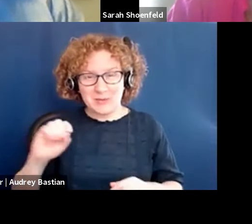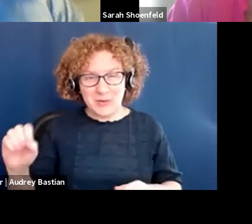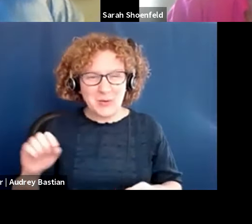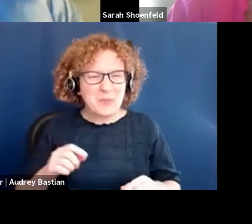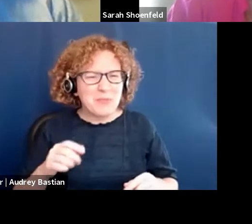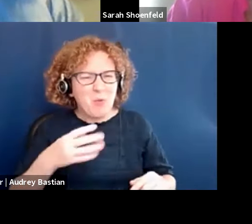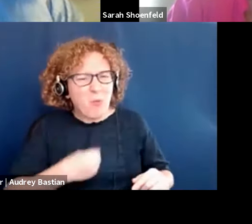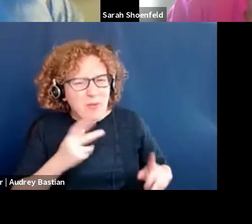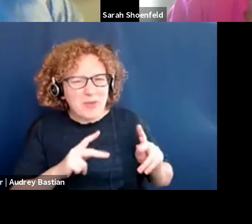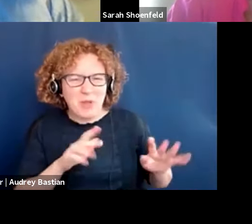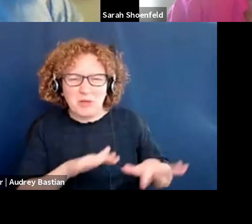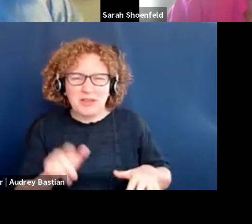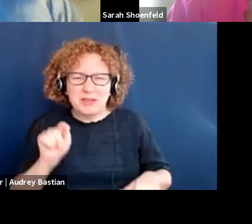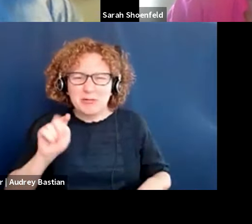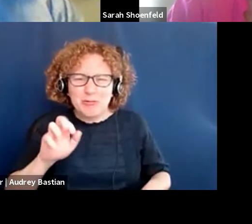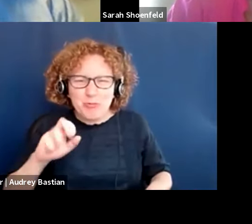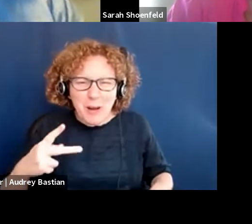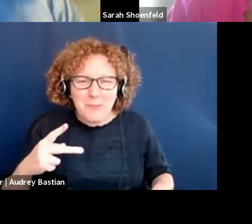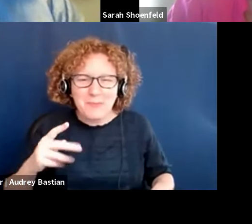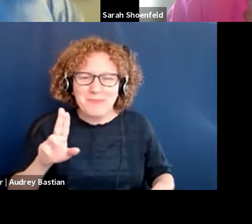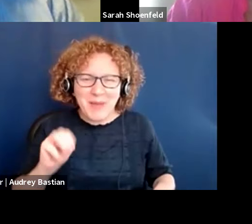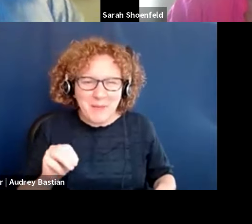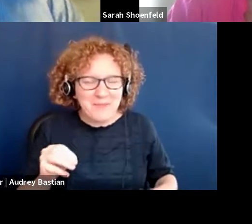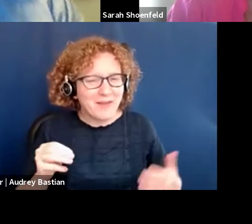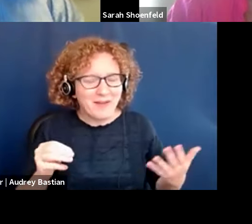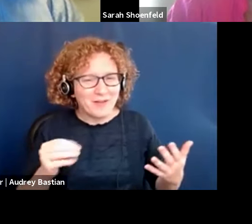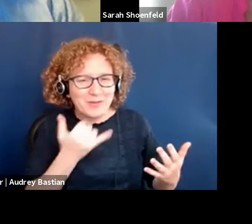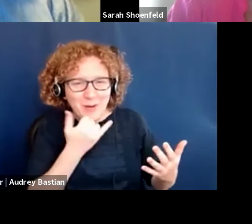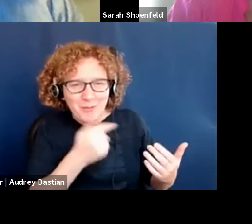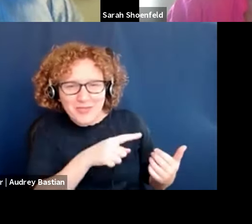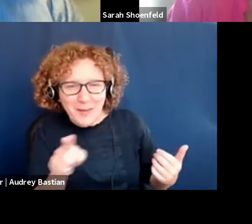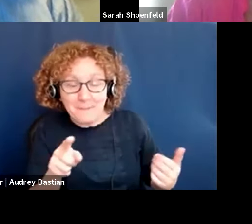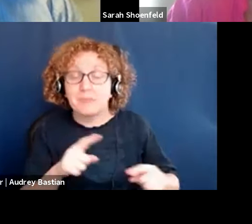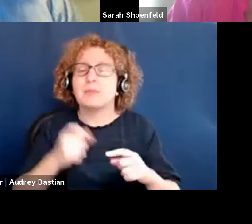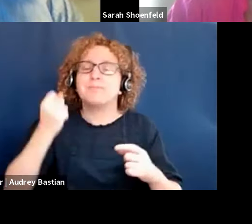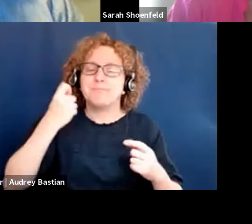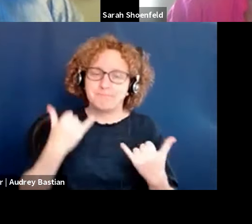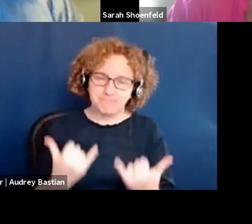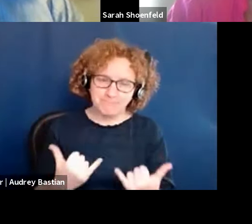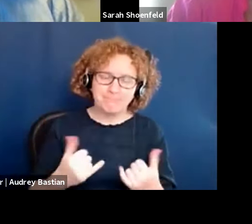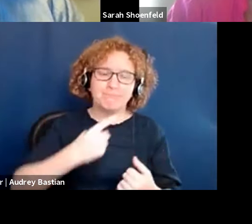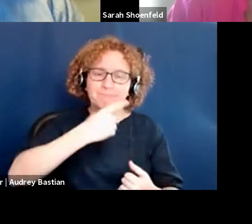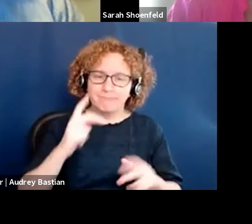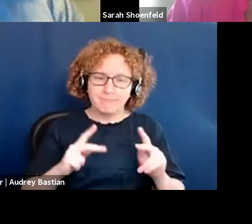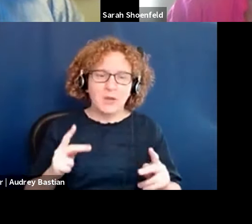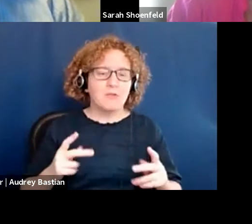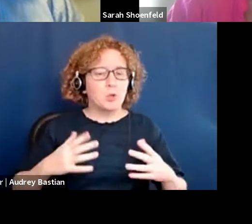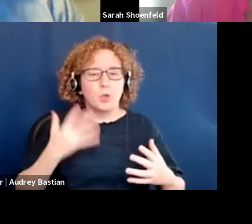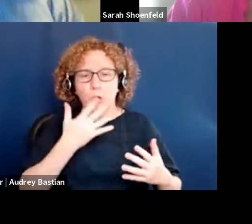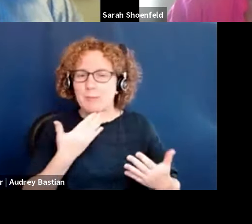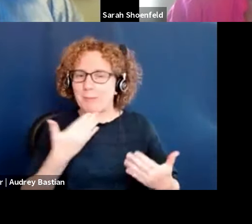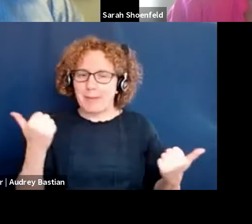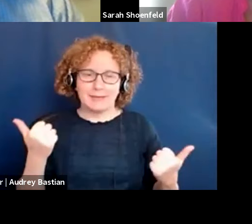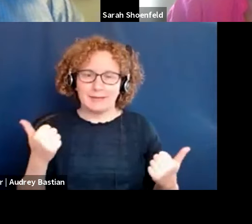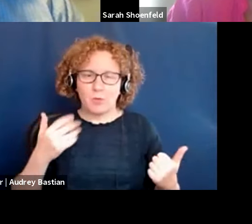wrong with these people? But it is a part of trying to look your best and be your best, because the outside world will take any